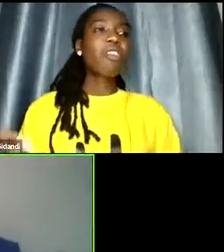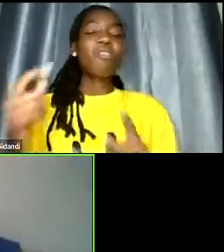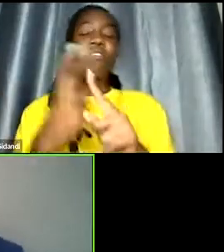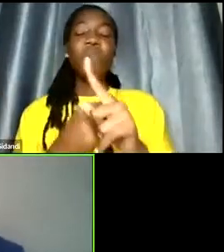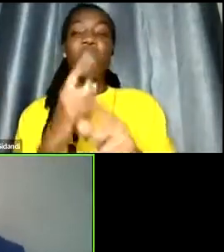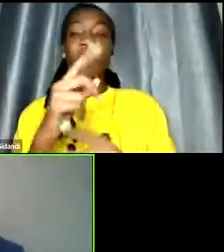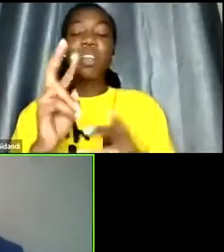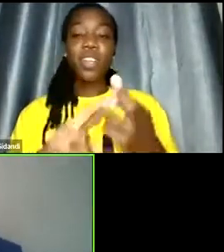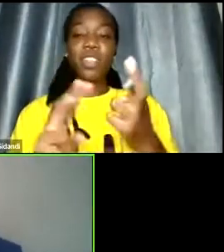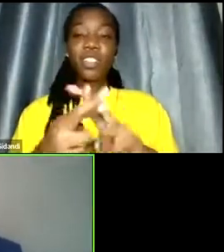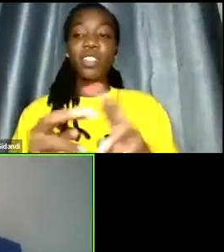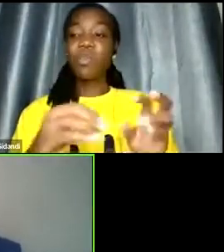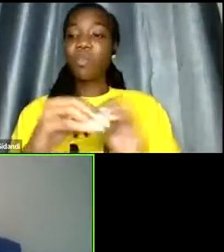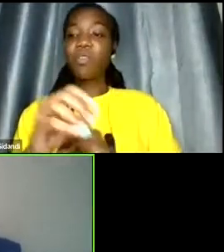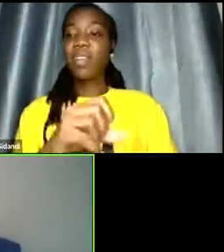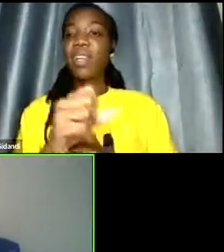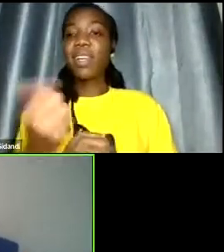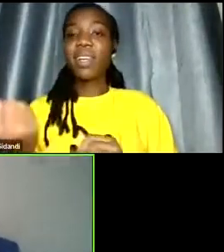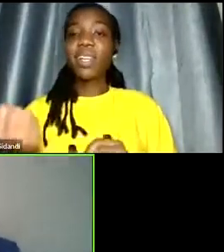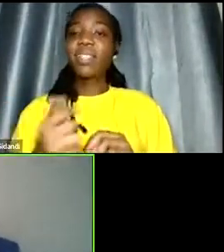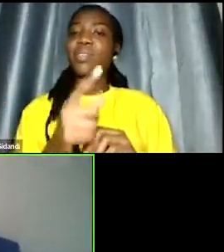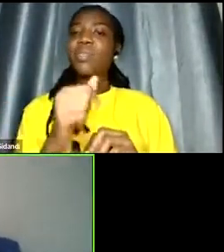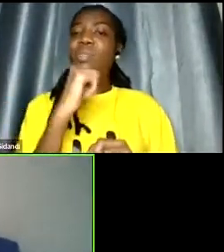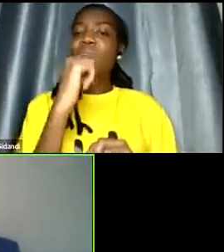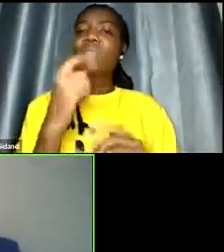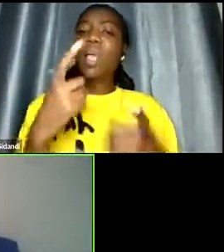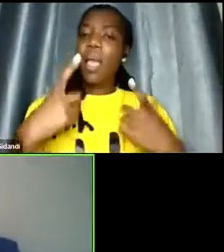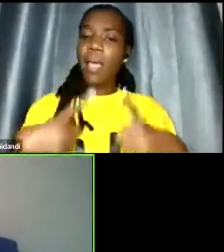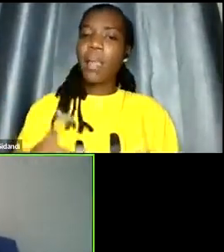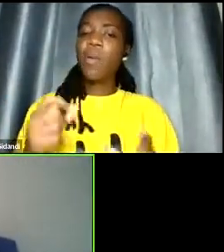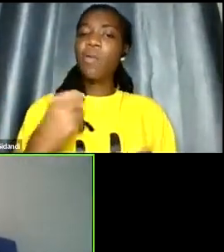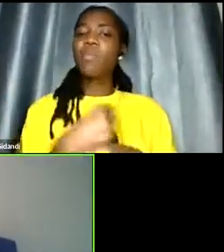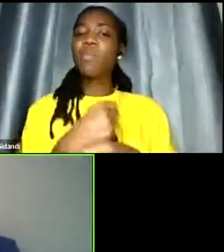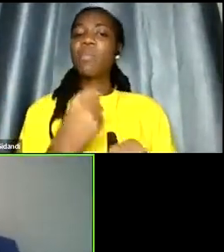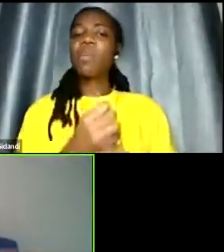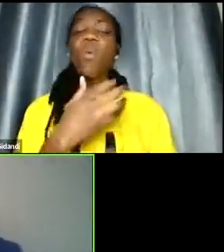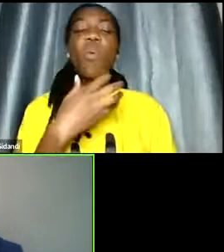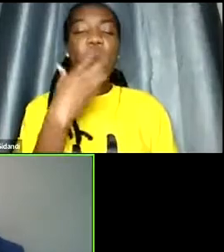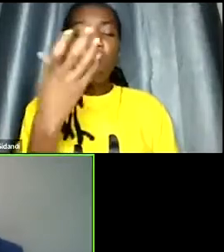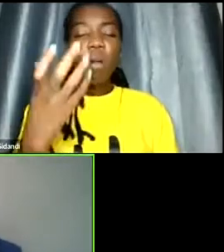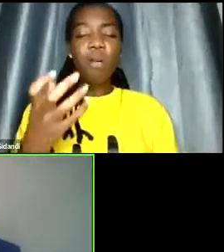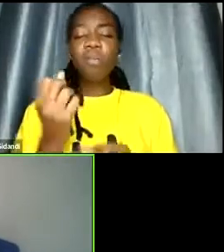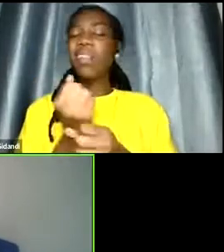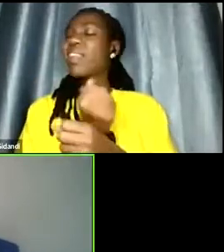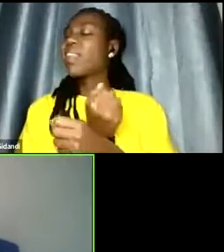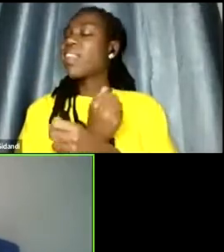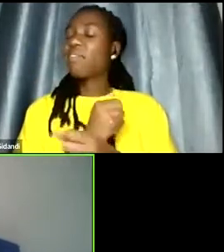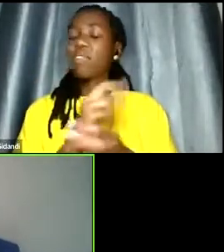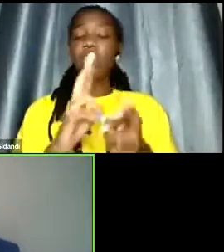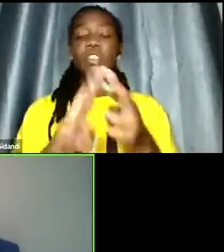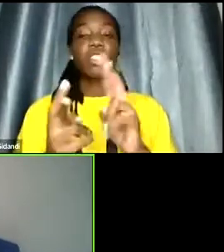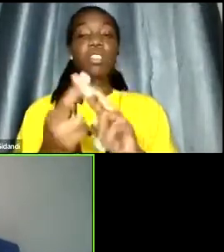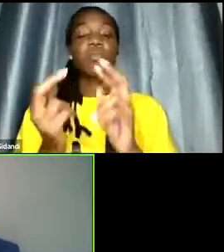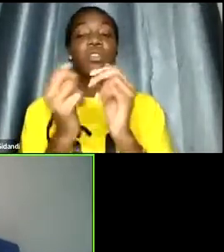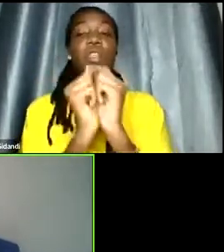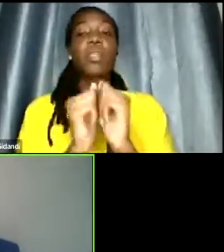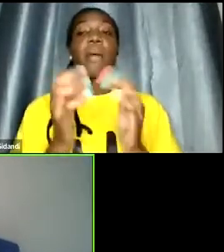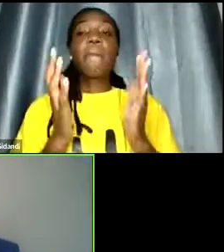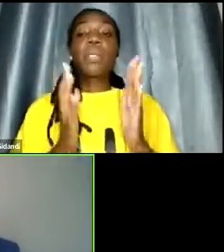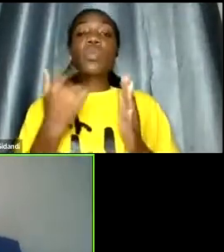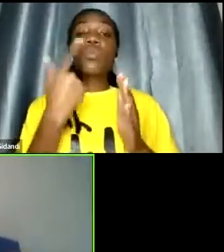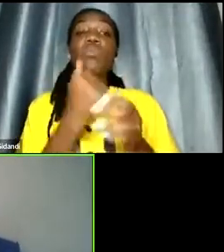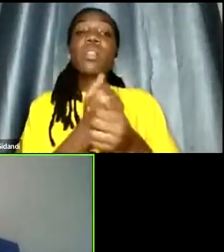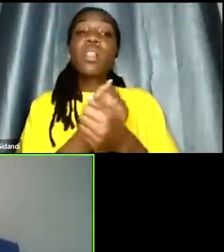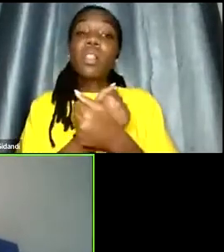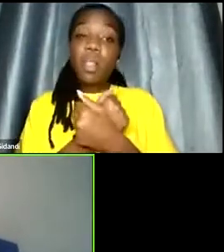fast, never settling down to allow time to cultivate a warm, loving relationship with a person that they are, they're in love with,